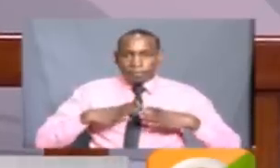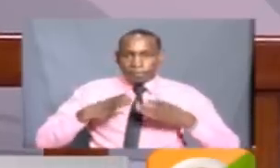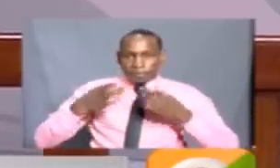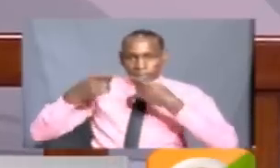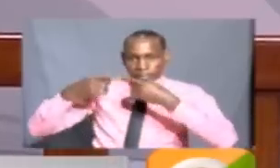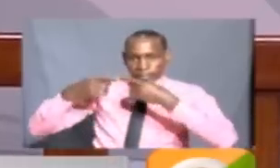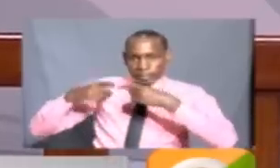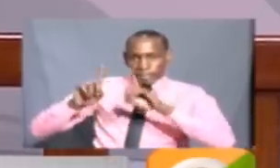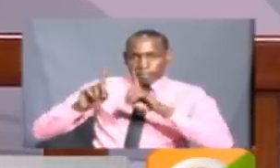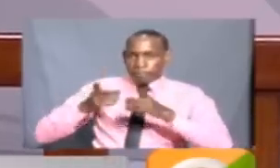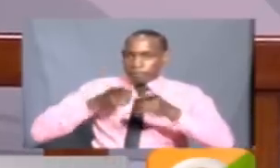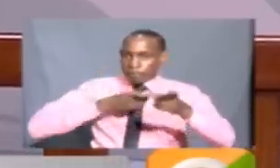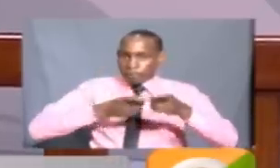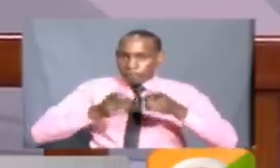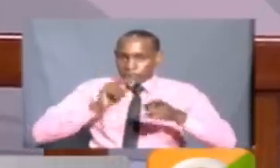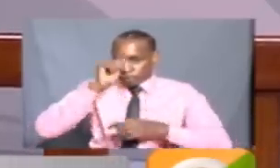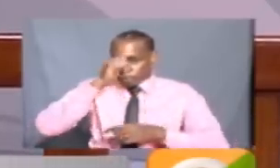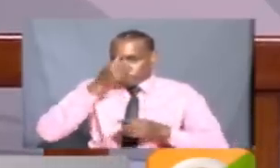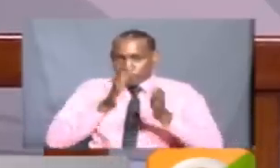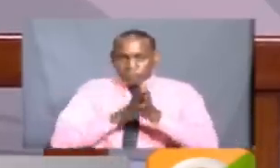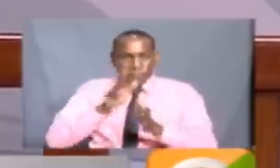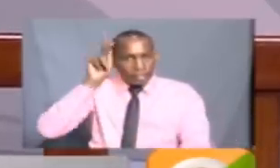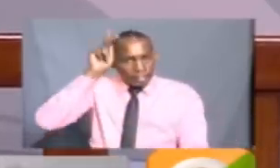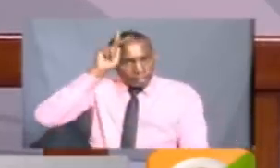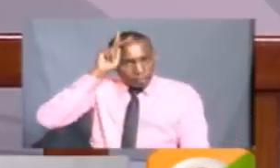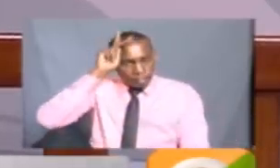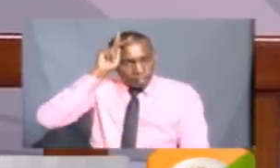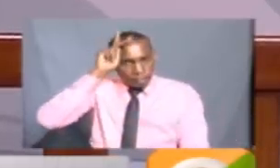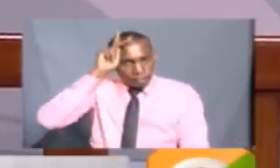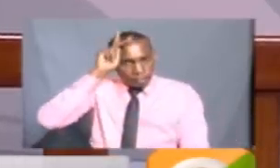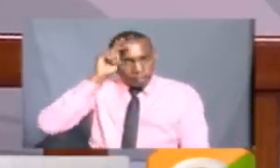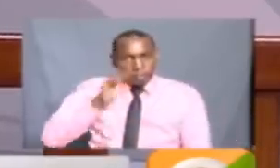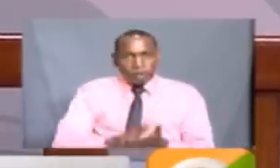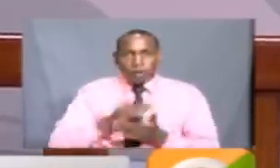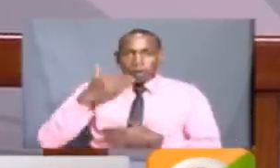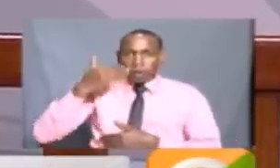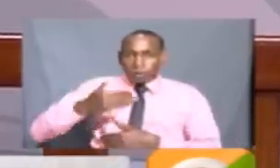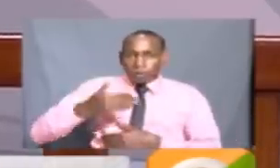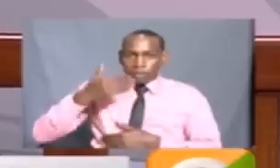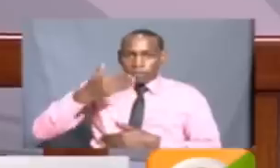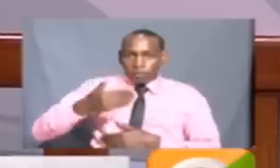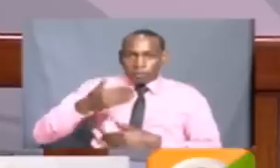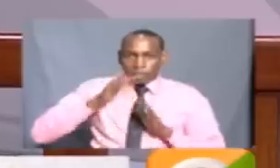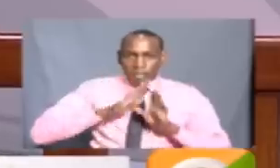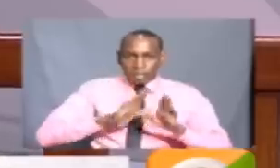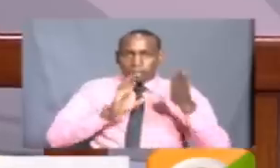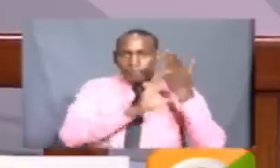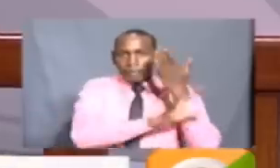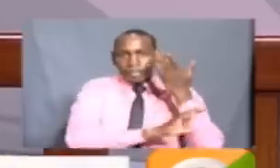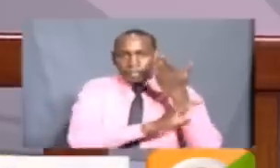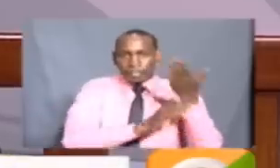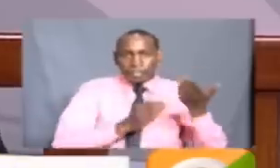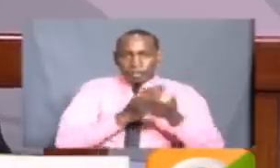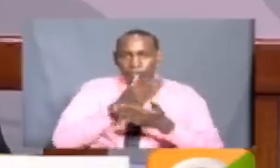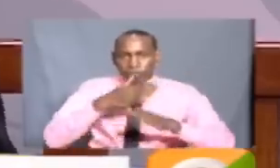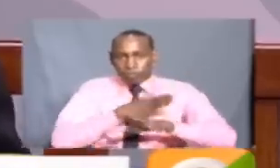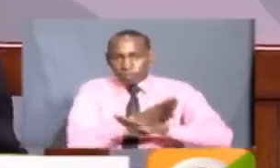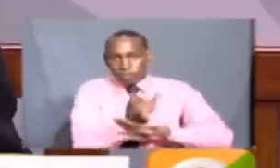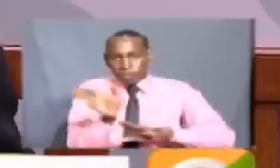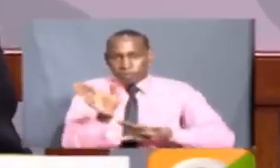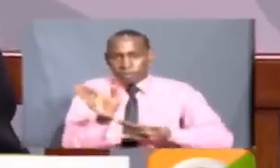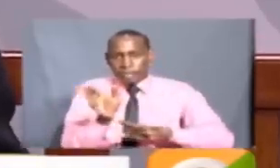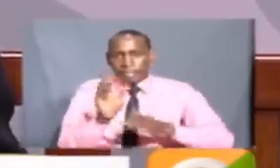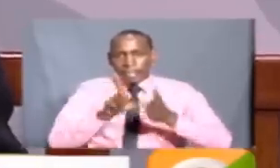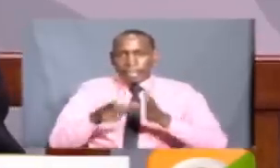the monopoly of wisdom and knowledge often lead their countries through shortcuts to